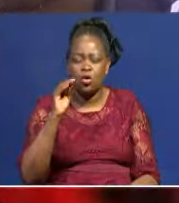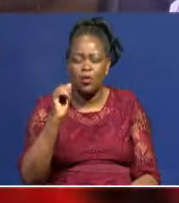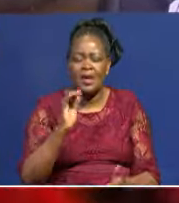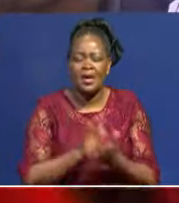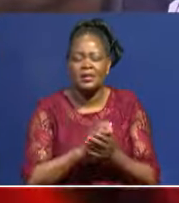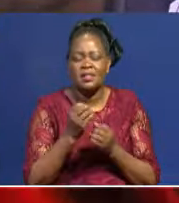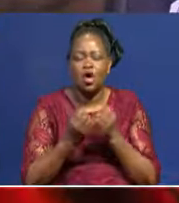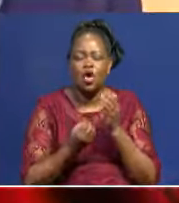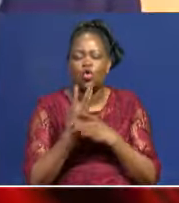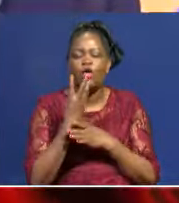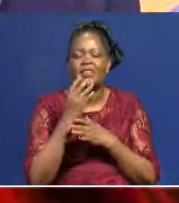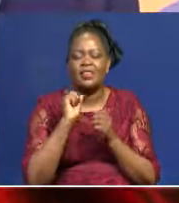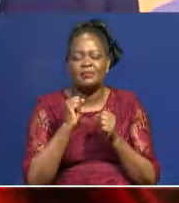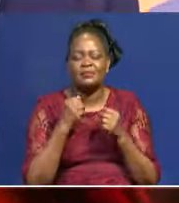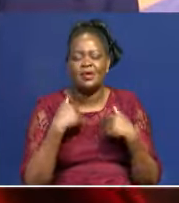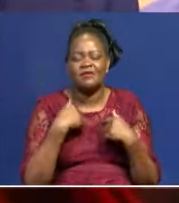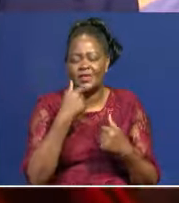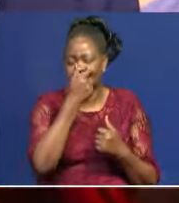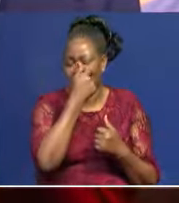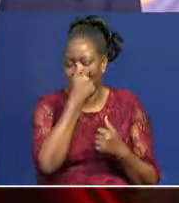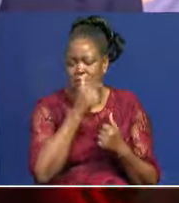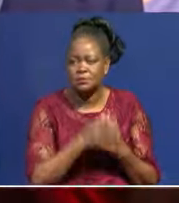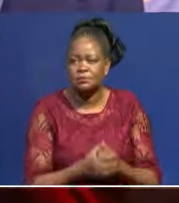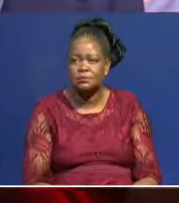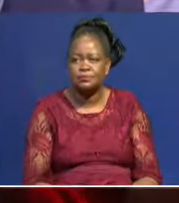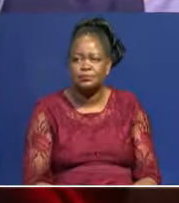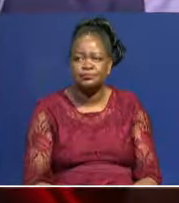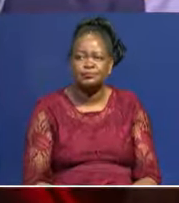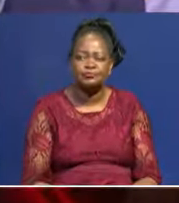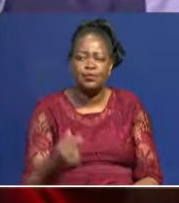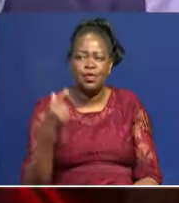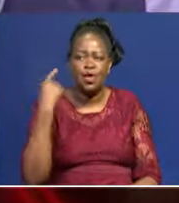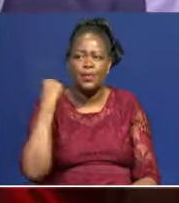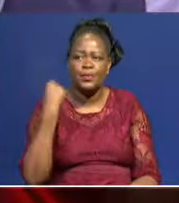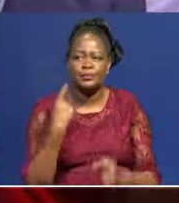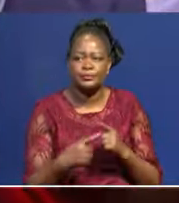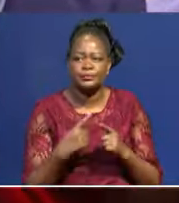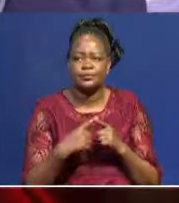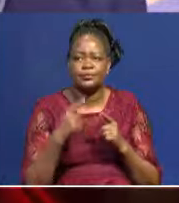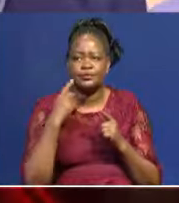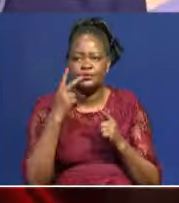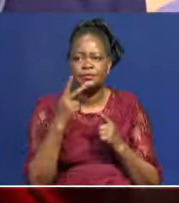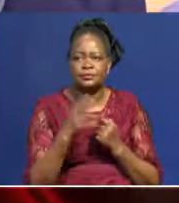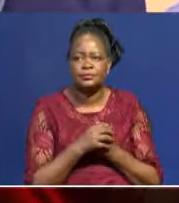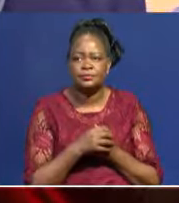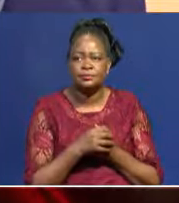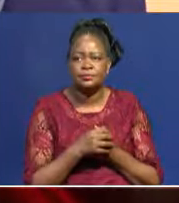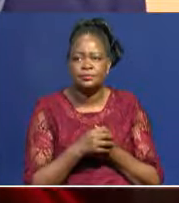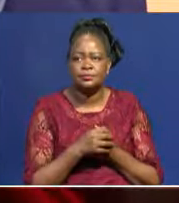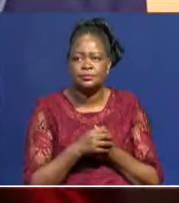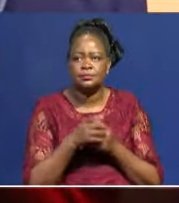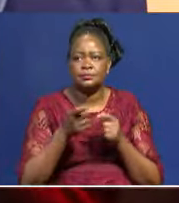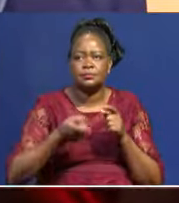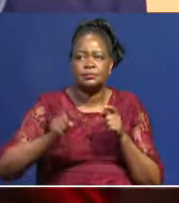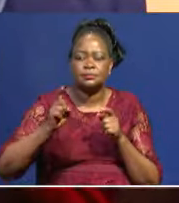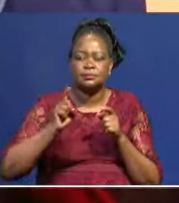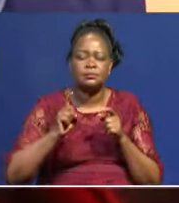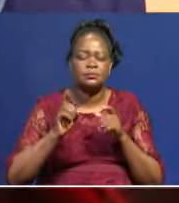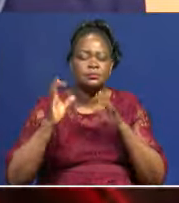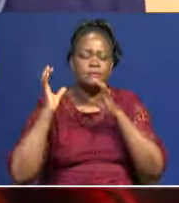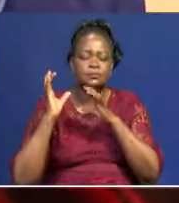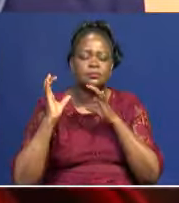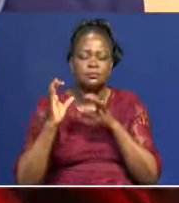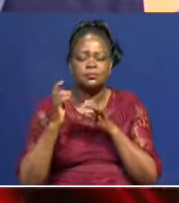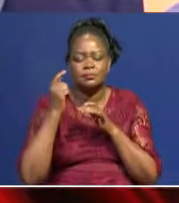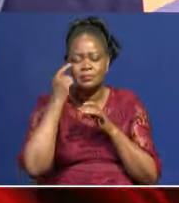zinaweza kuwa kwa macho. In recent years, we have noticed an increased burden of eye disease within the